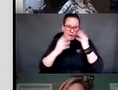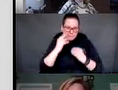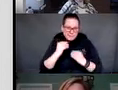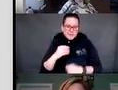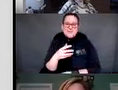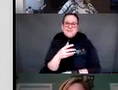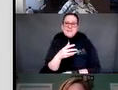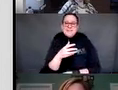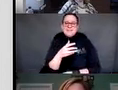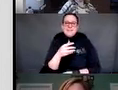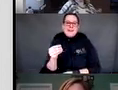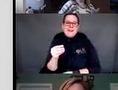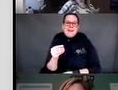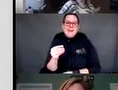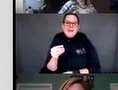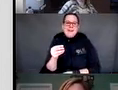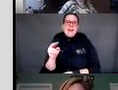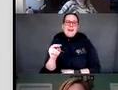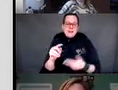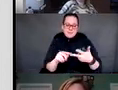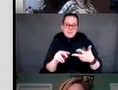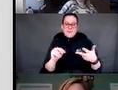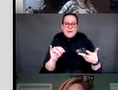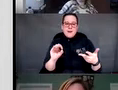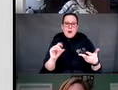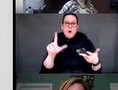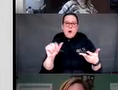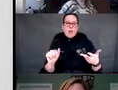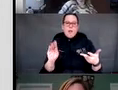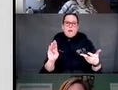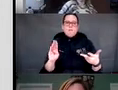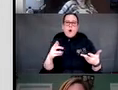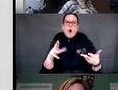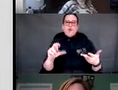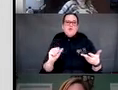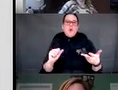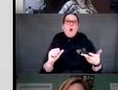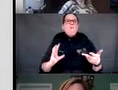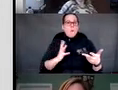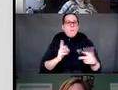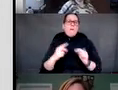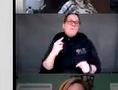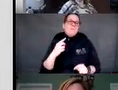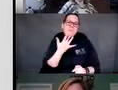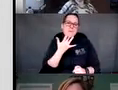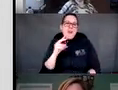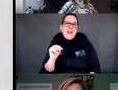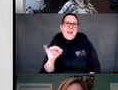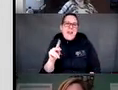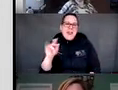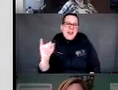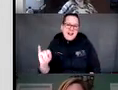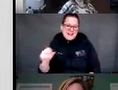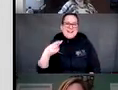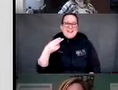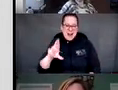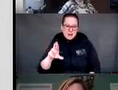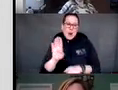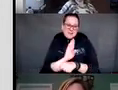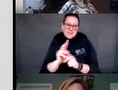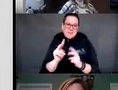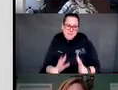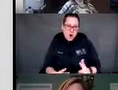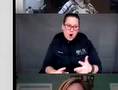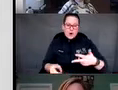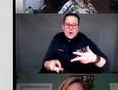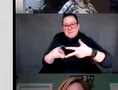as it's Nicola Burrows is her formal name. She goes by Nikki. She is an HR business partner also. Both Kim